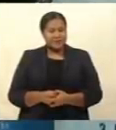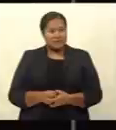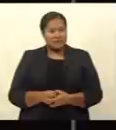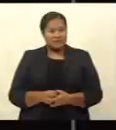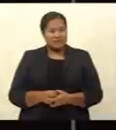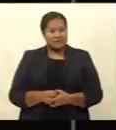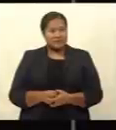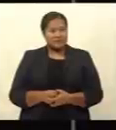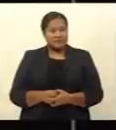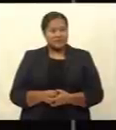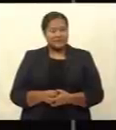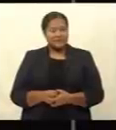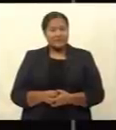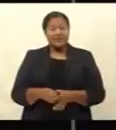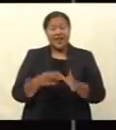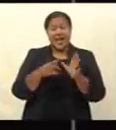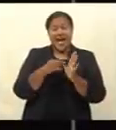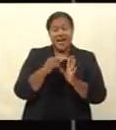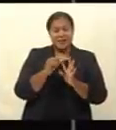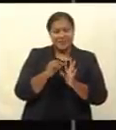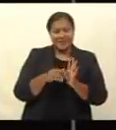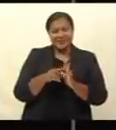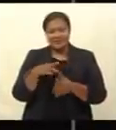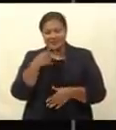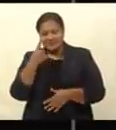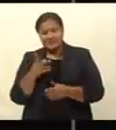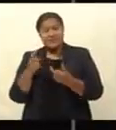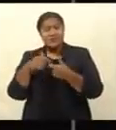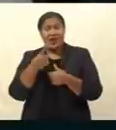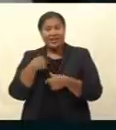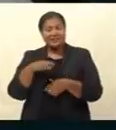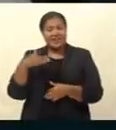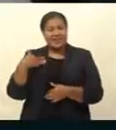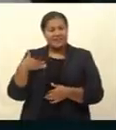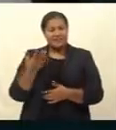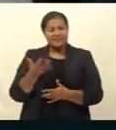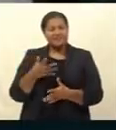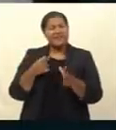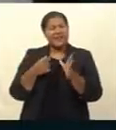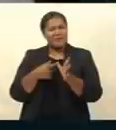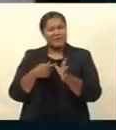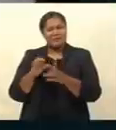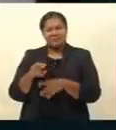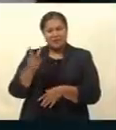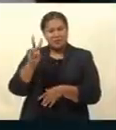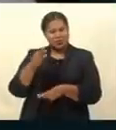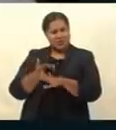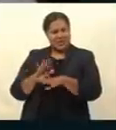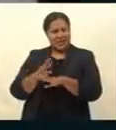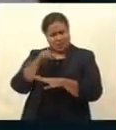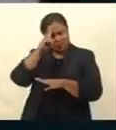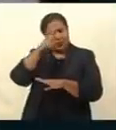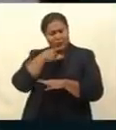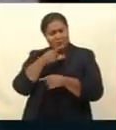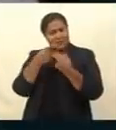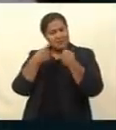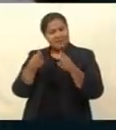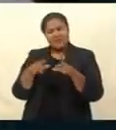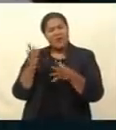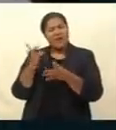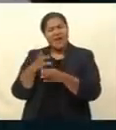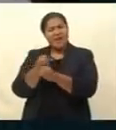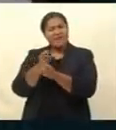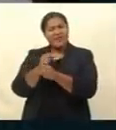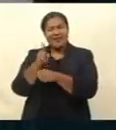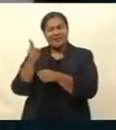everyone. Apenisa Wangairandovu joins us live now. Apenisa, with 2 new cases announced, what other updates